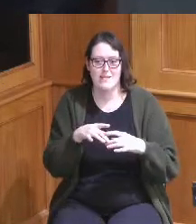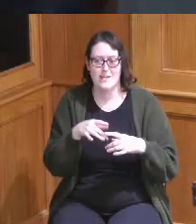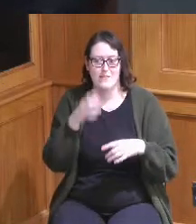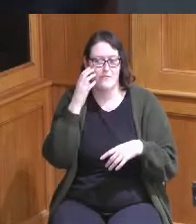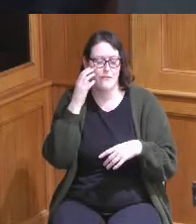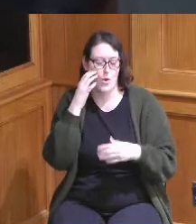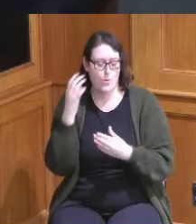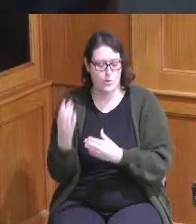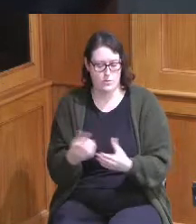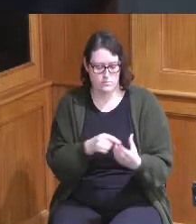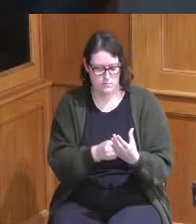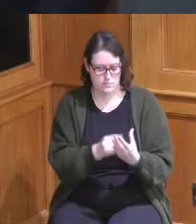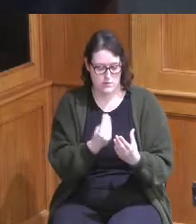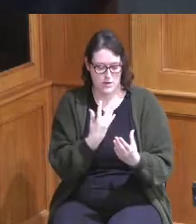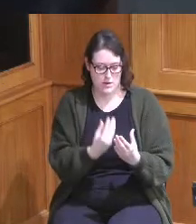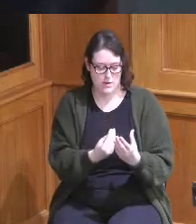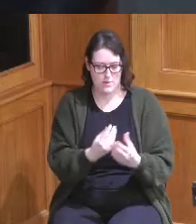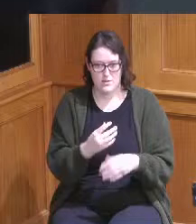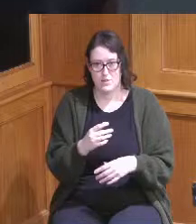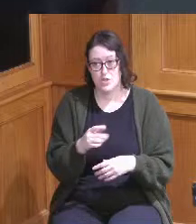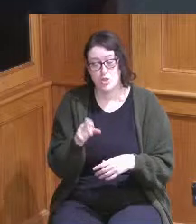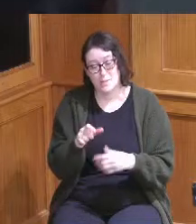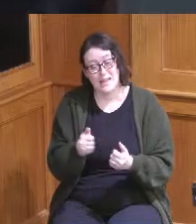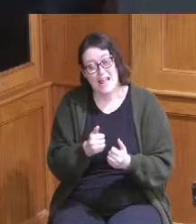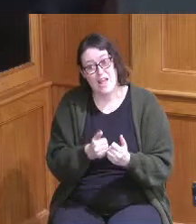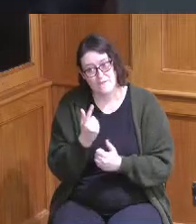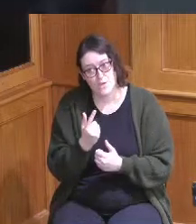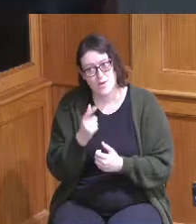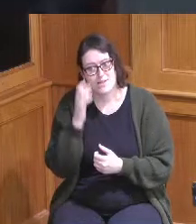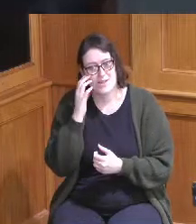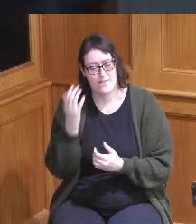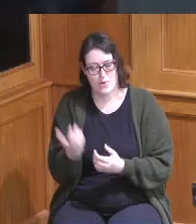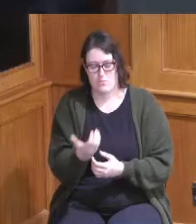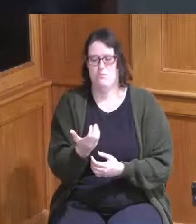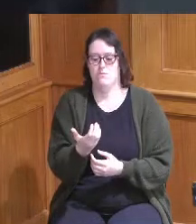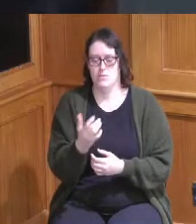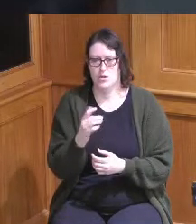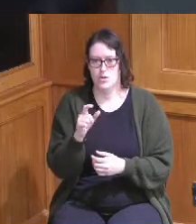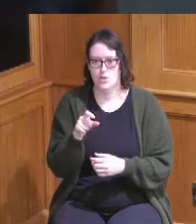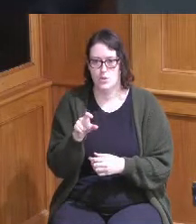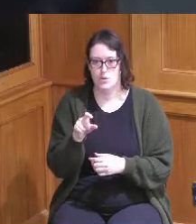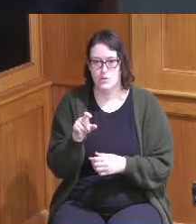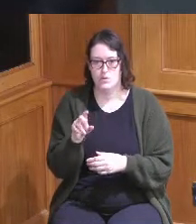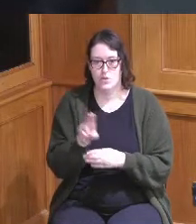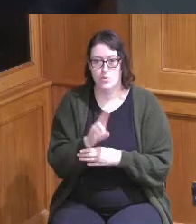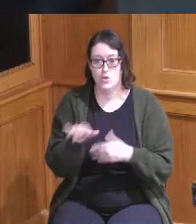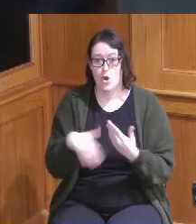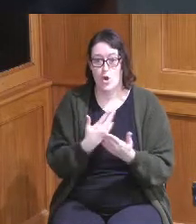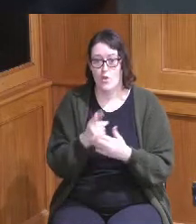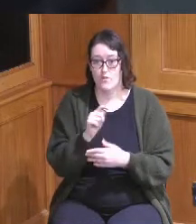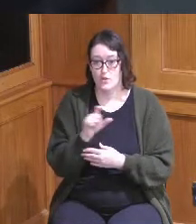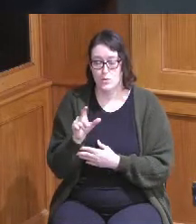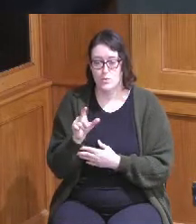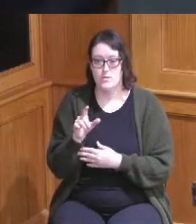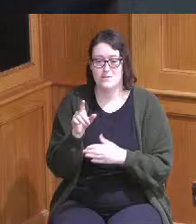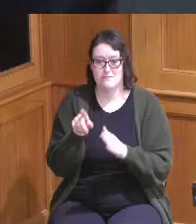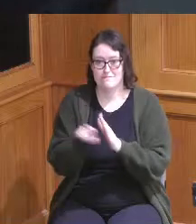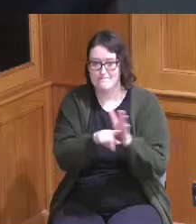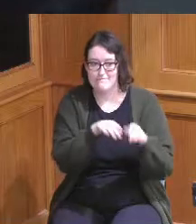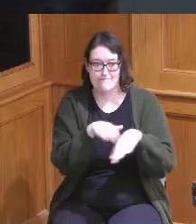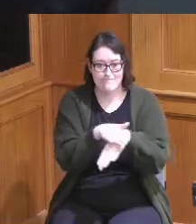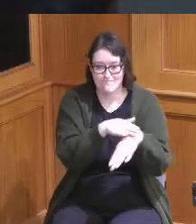every, supposed to be every cell phone. So we used all of our tools available to us to notify the public of an